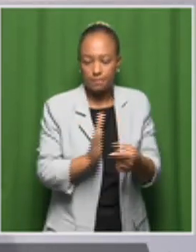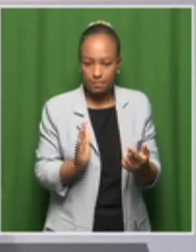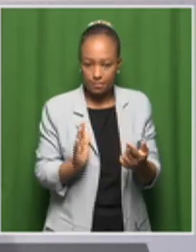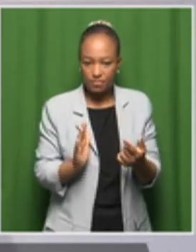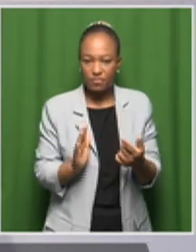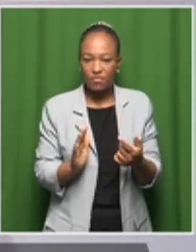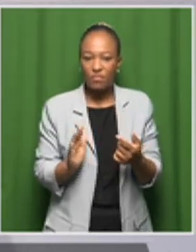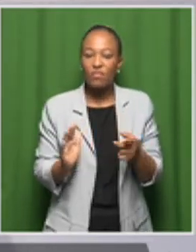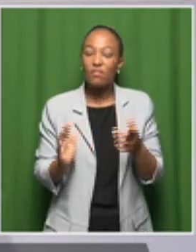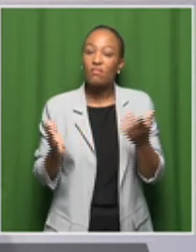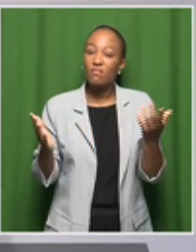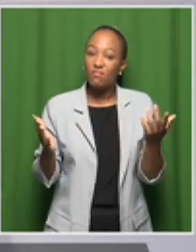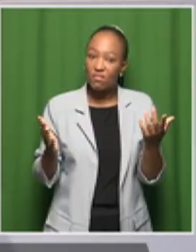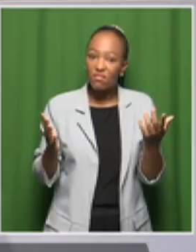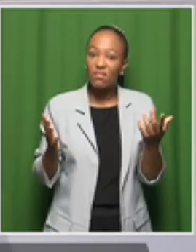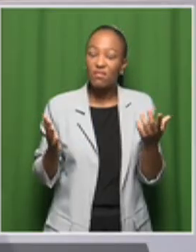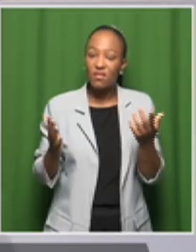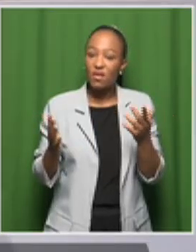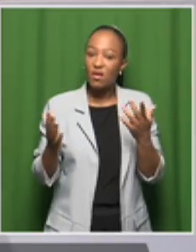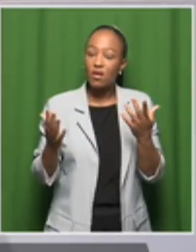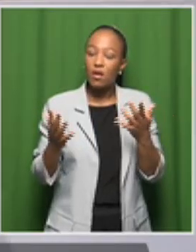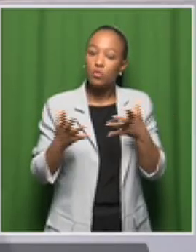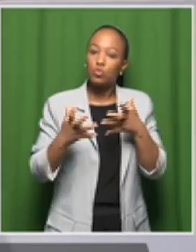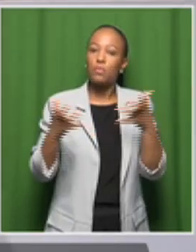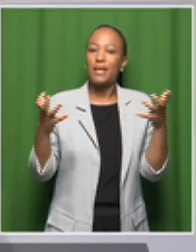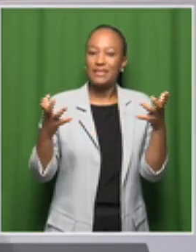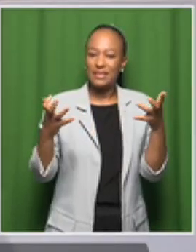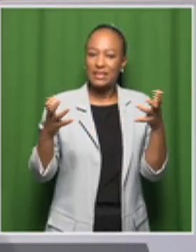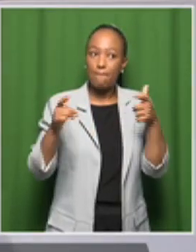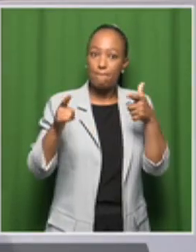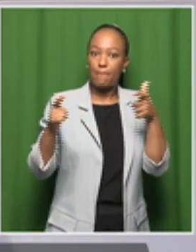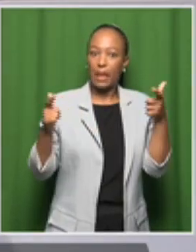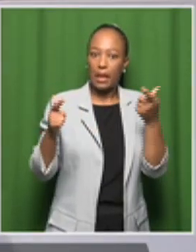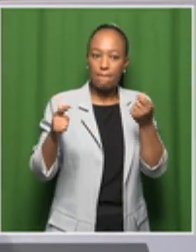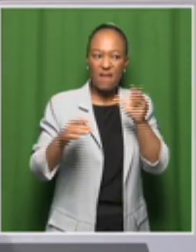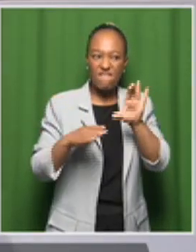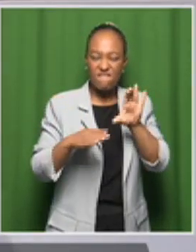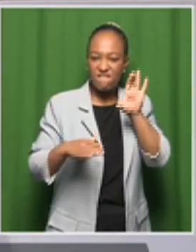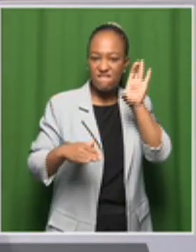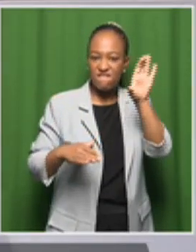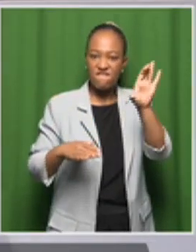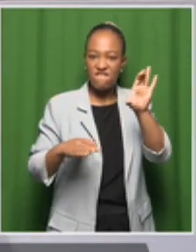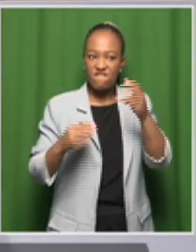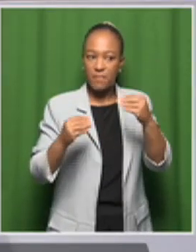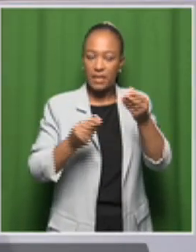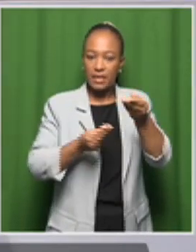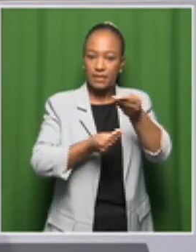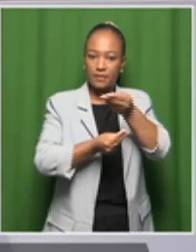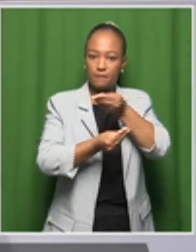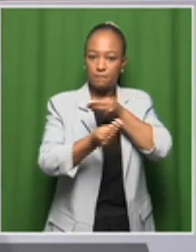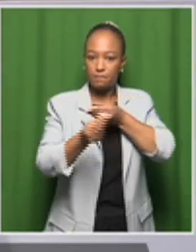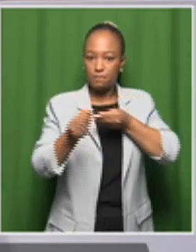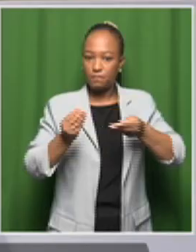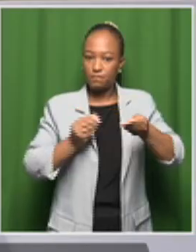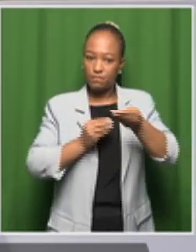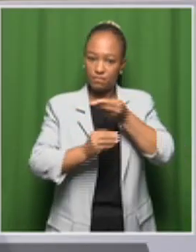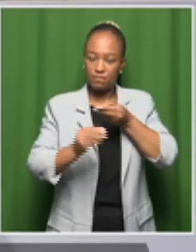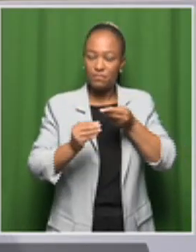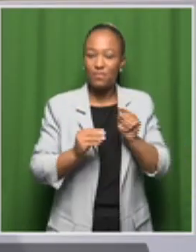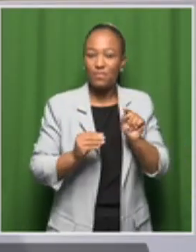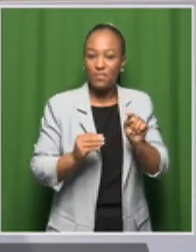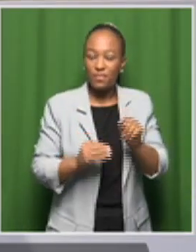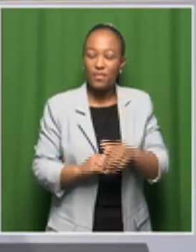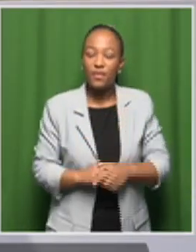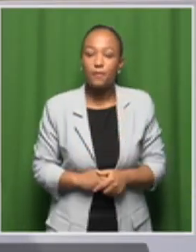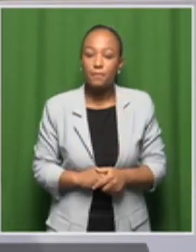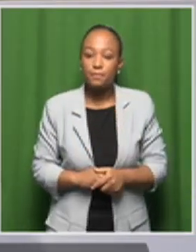normally caused by over leveraging or trading too big a lot size. And this is caused by lack of risk management. The other